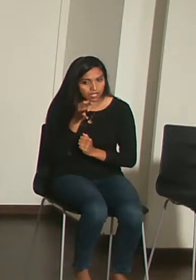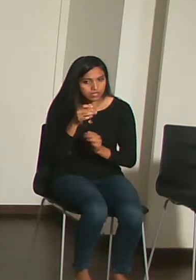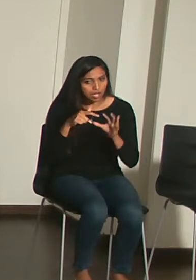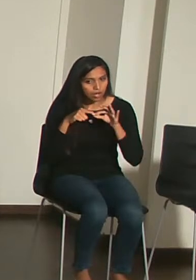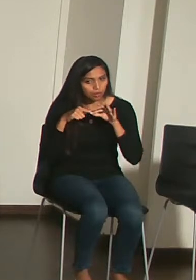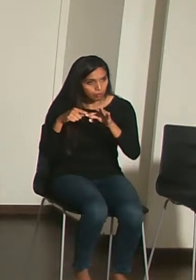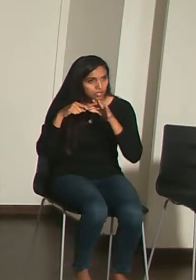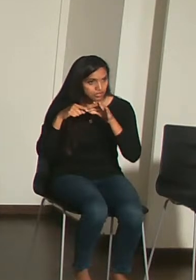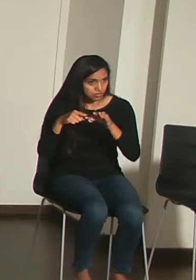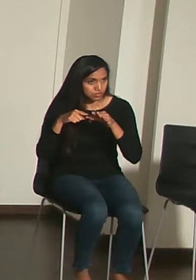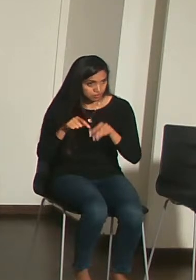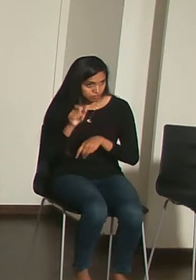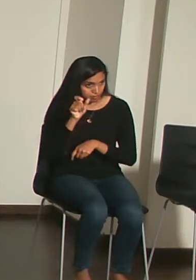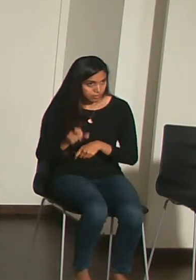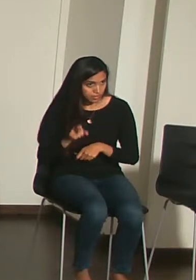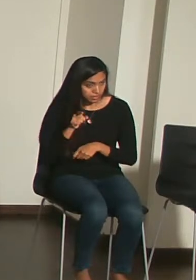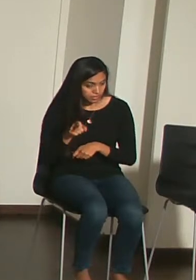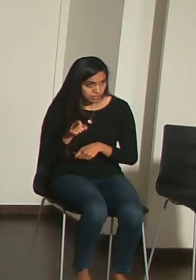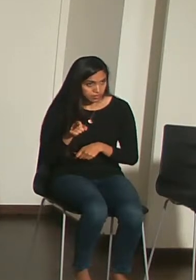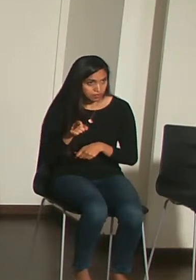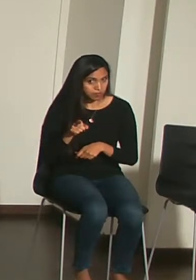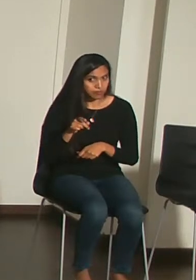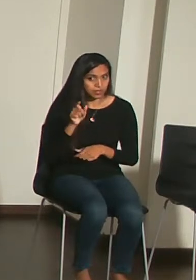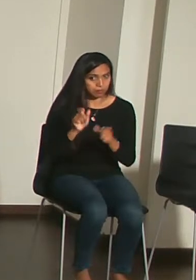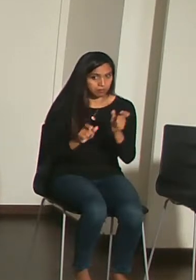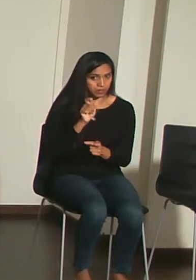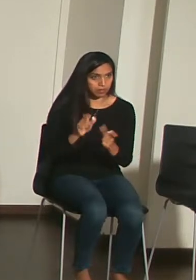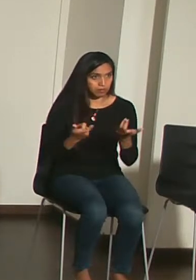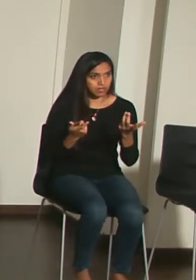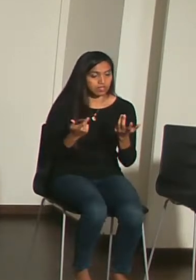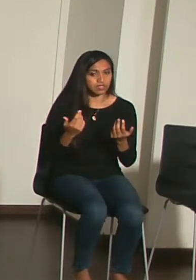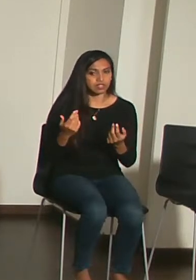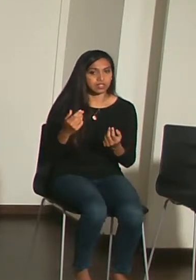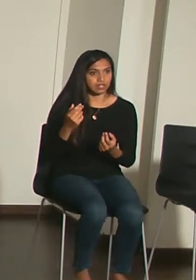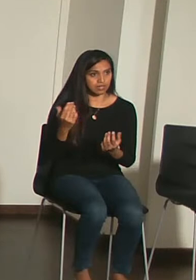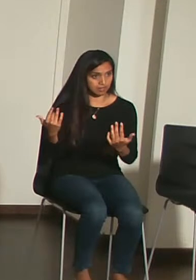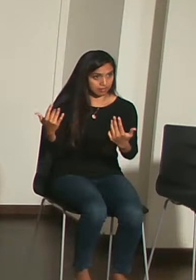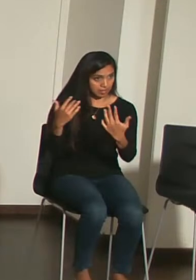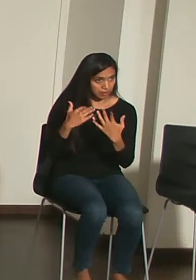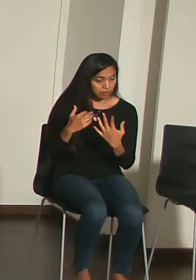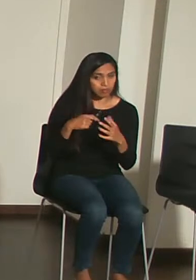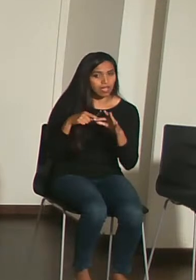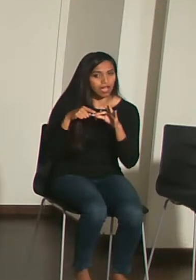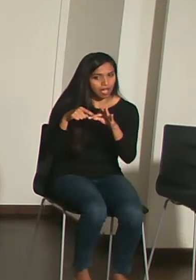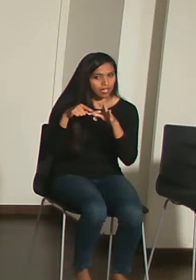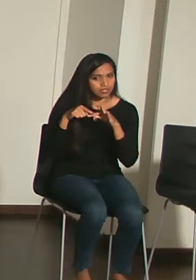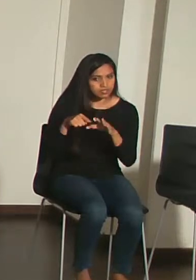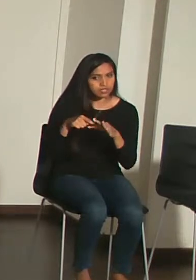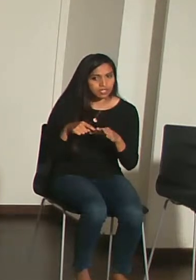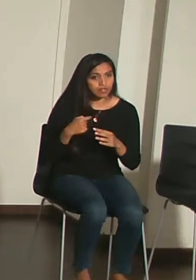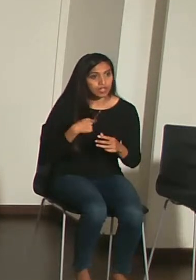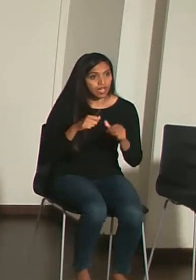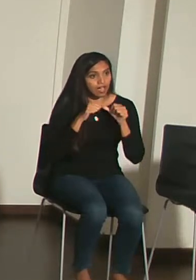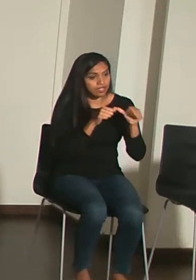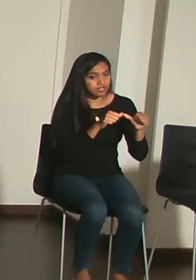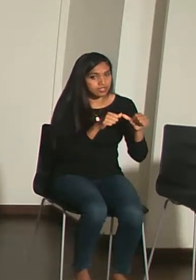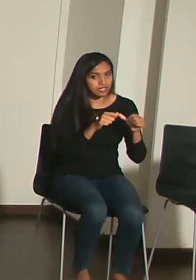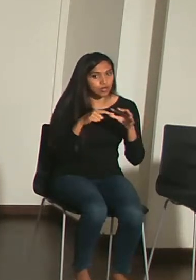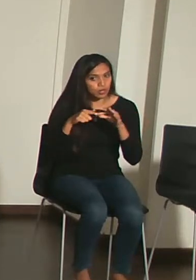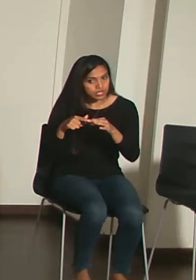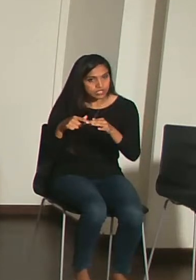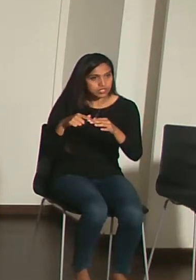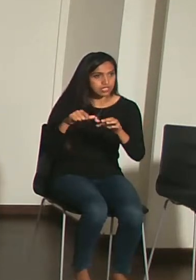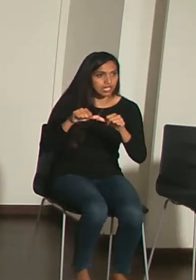questions from the visitor in front of us so that we don't feel like so that we are